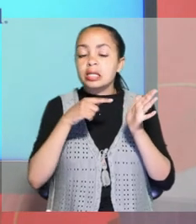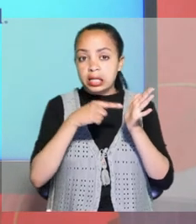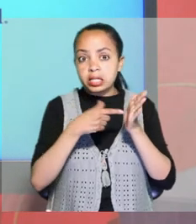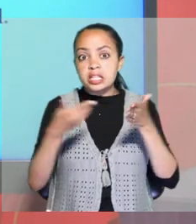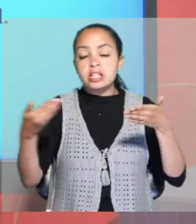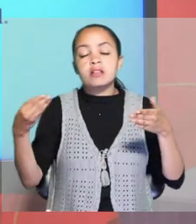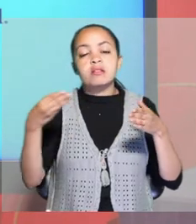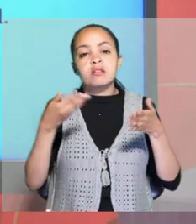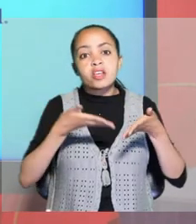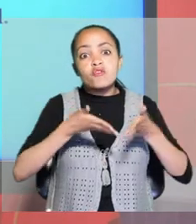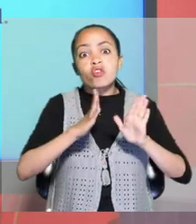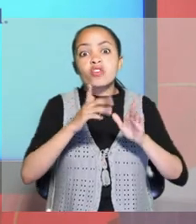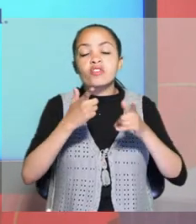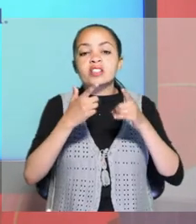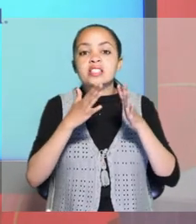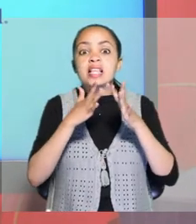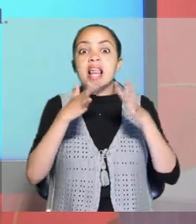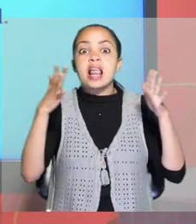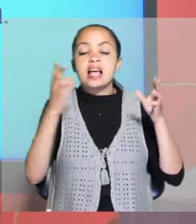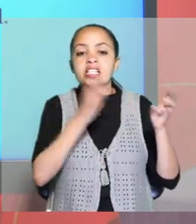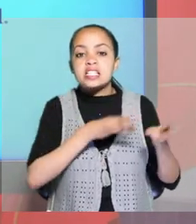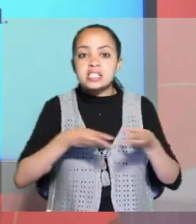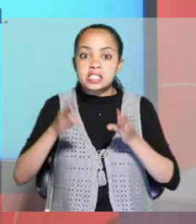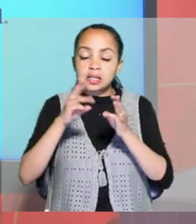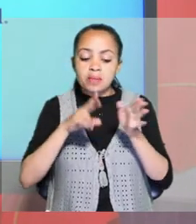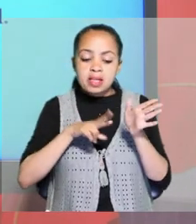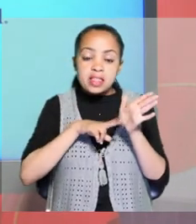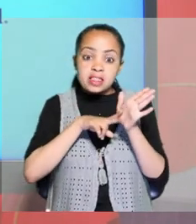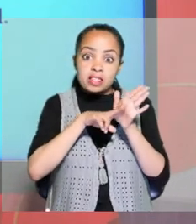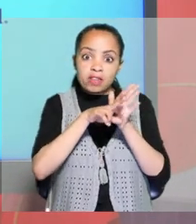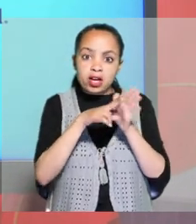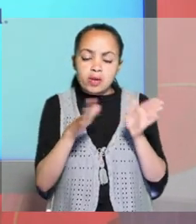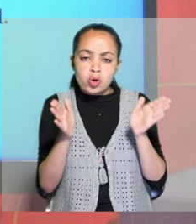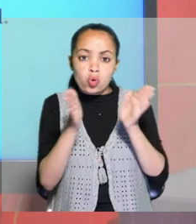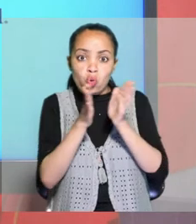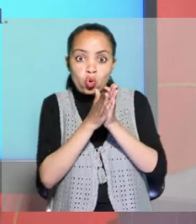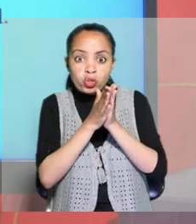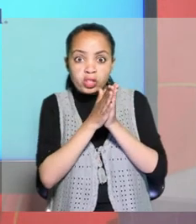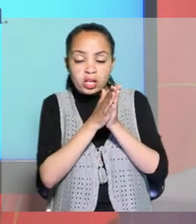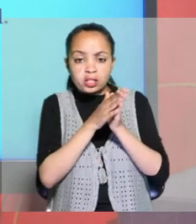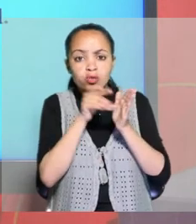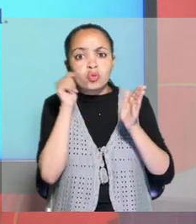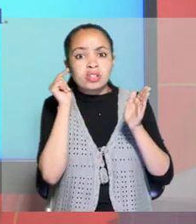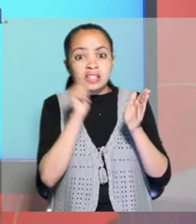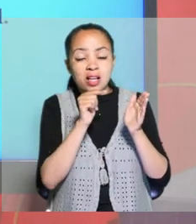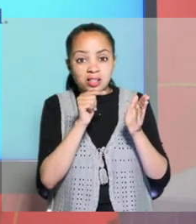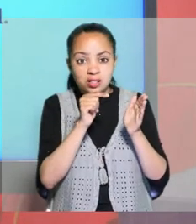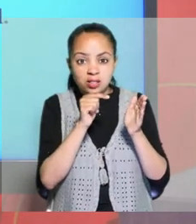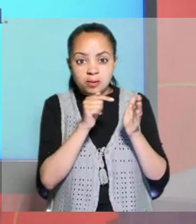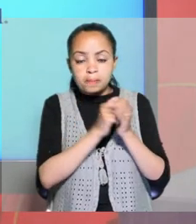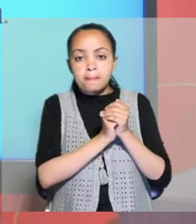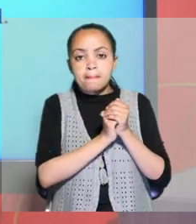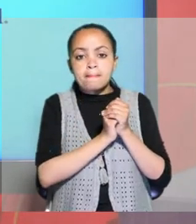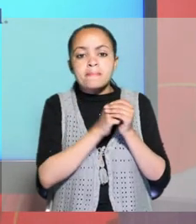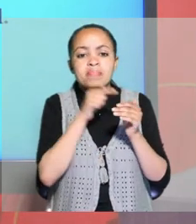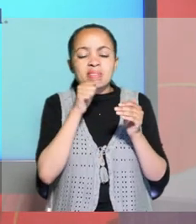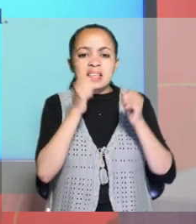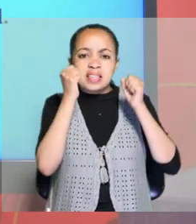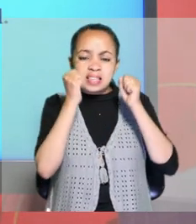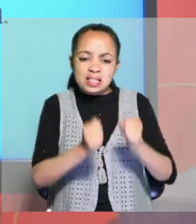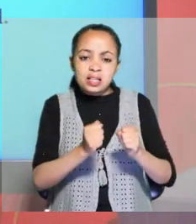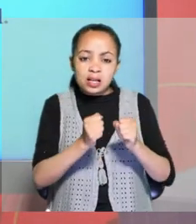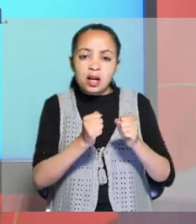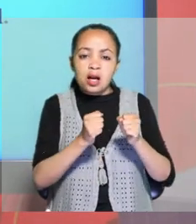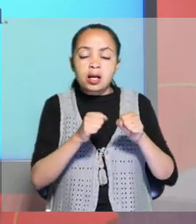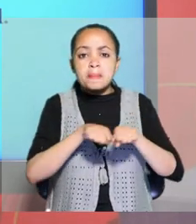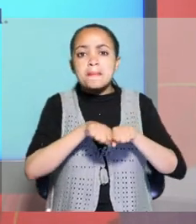system. Once a virus becomes in contact with the respective host, it can breast